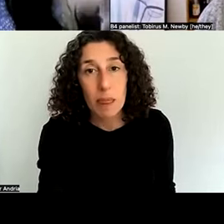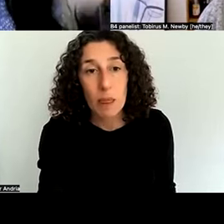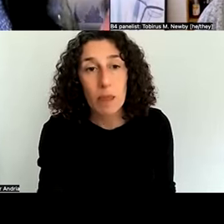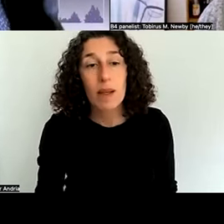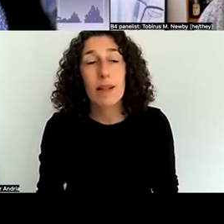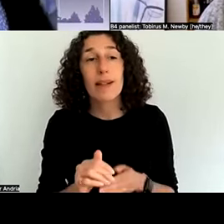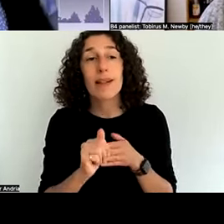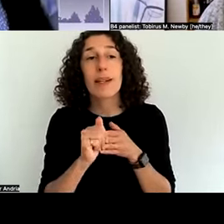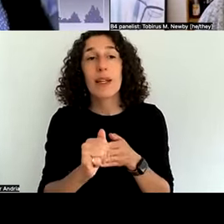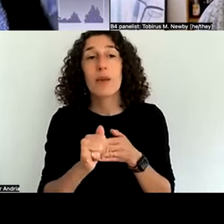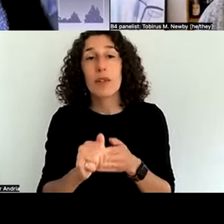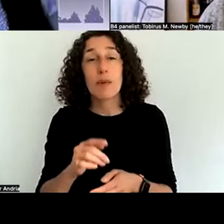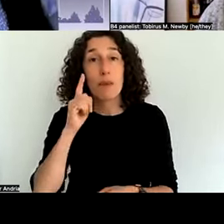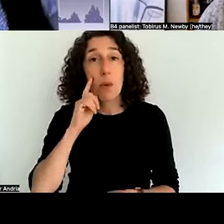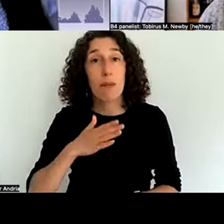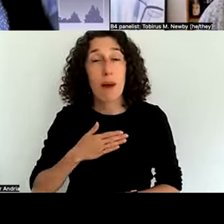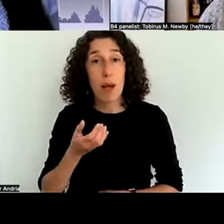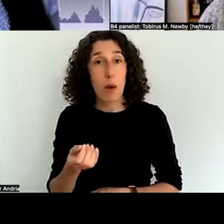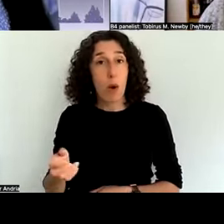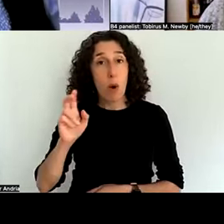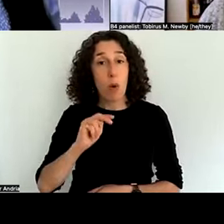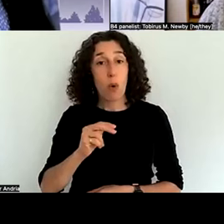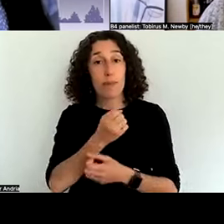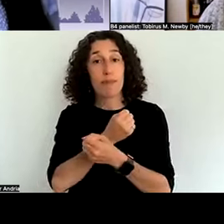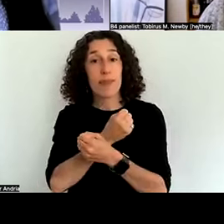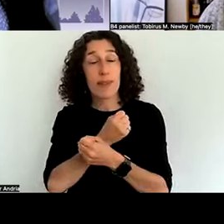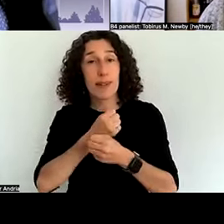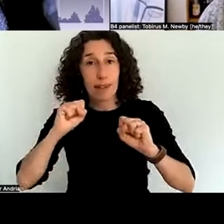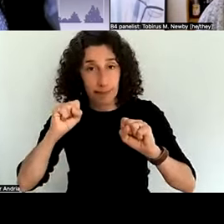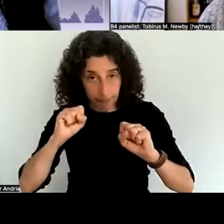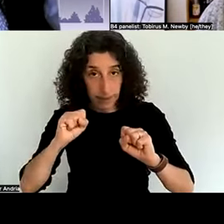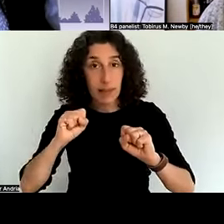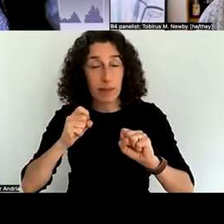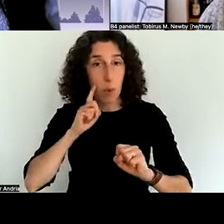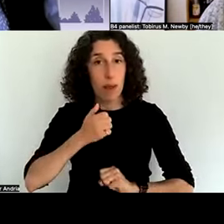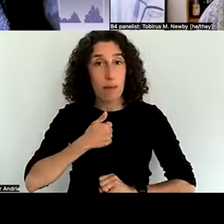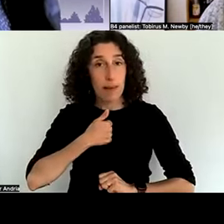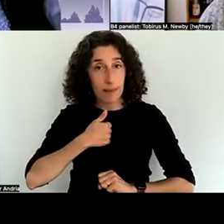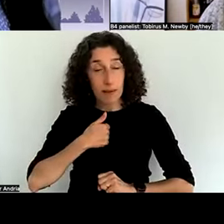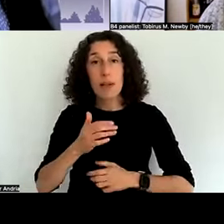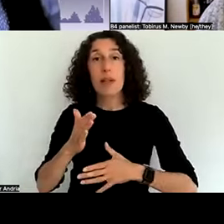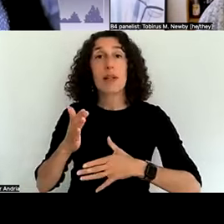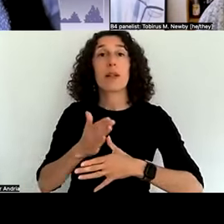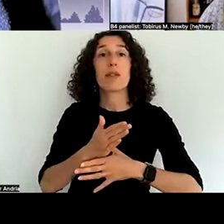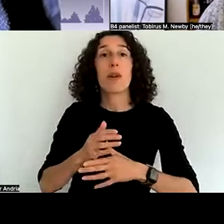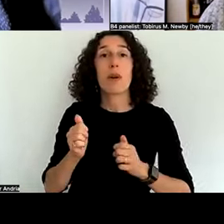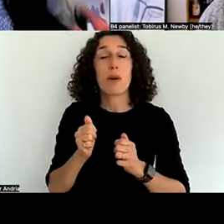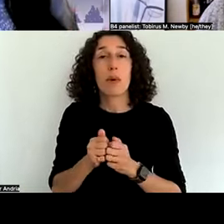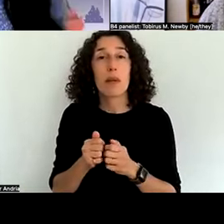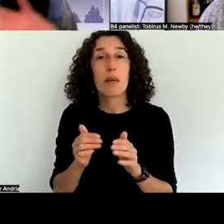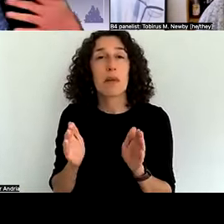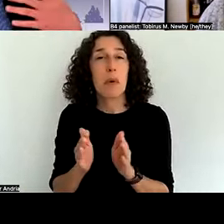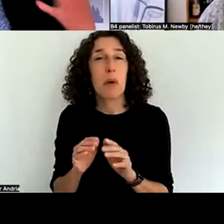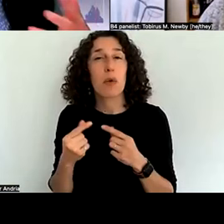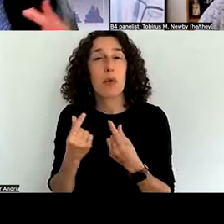maybe like sharing that with another person or persons, or maybe my supervisor, you know, how do I